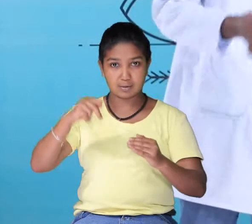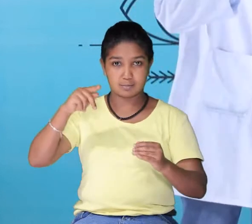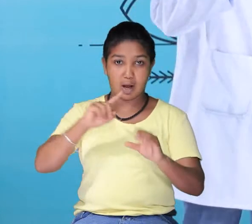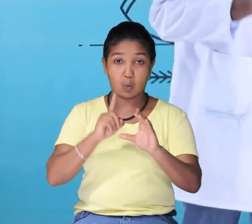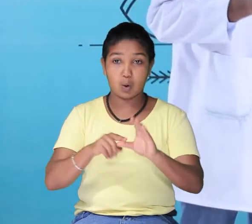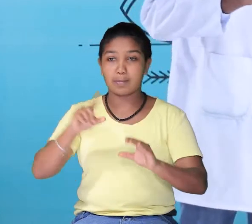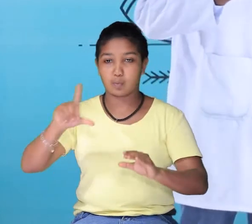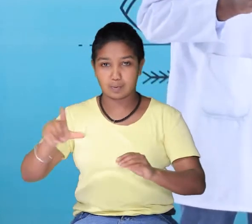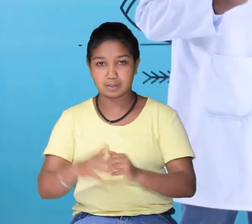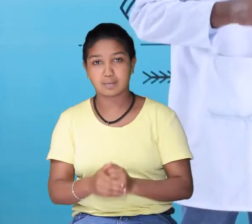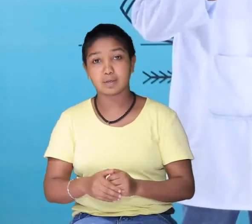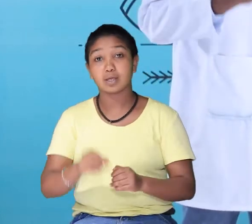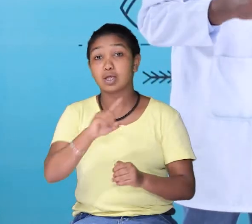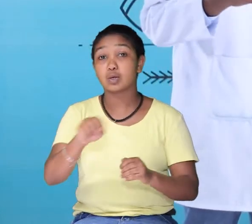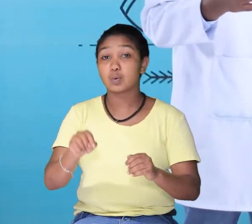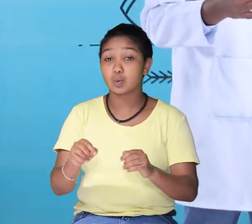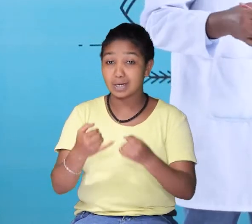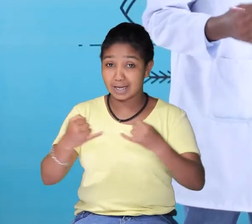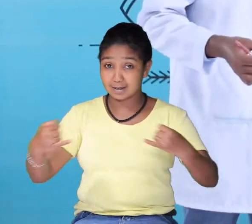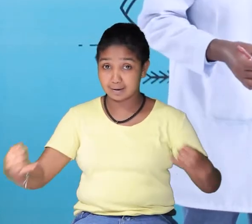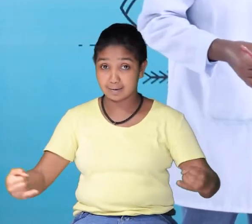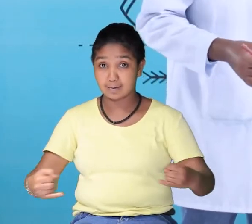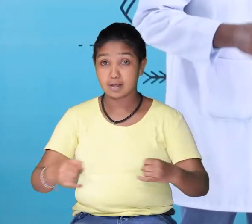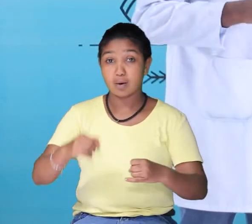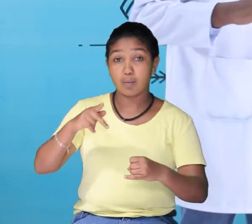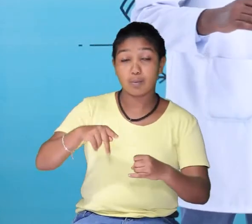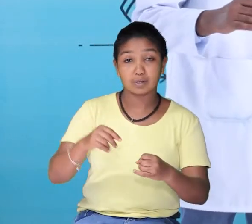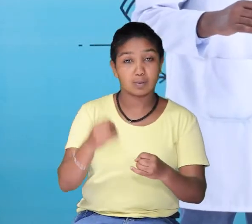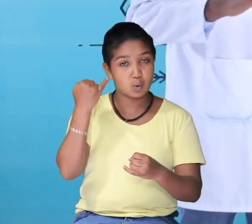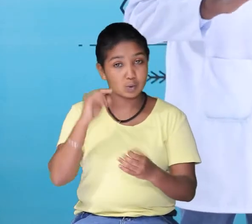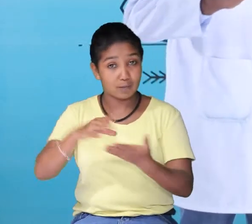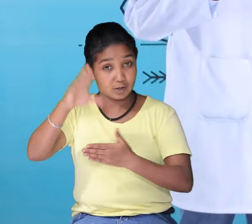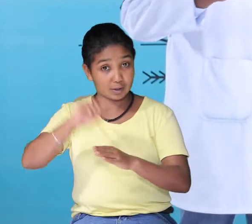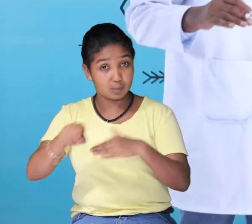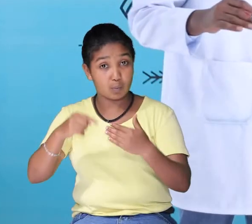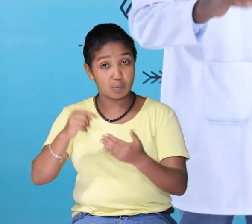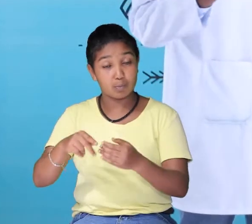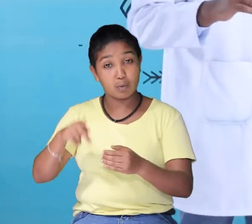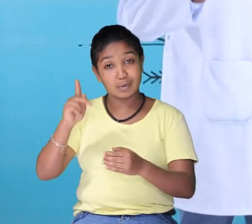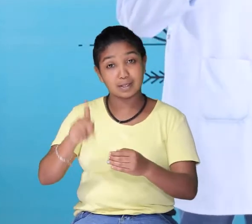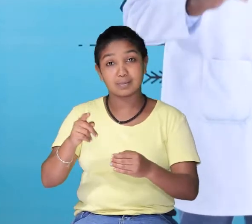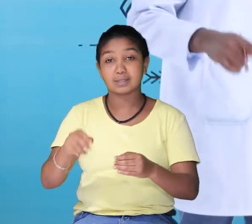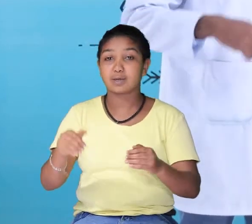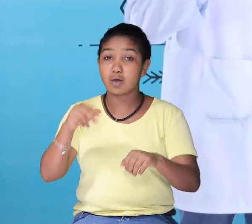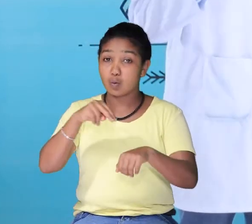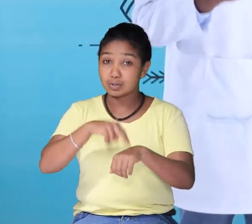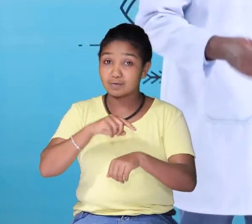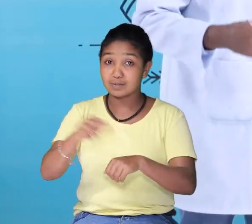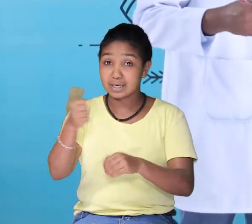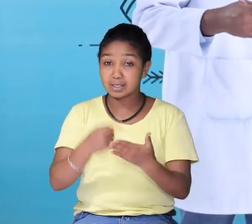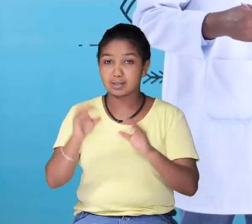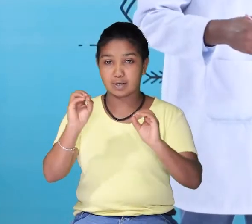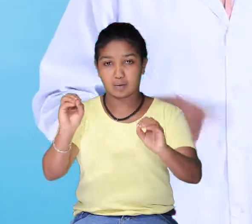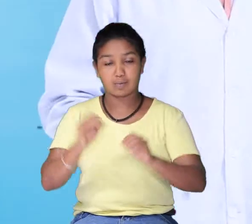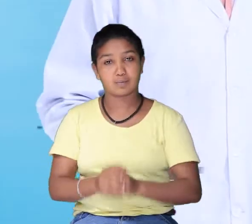momentum. So therefore, in your linear momentum concept, you have learned that momentum is conserved whenever there is